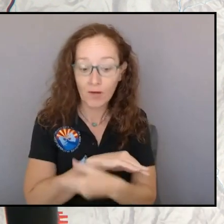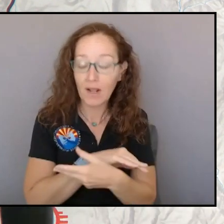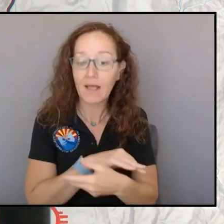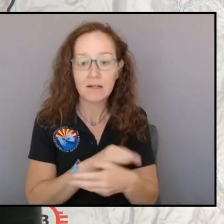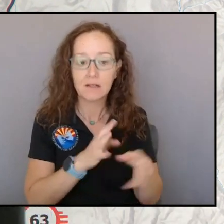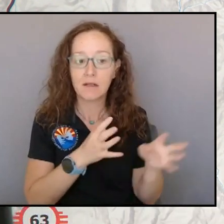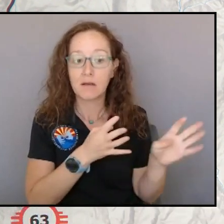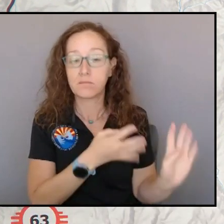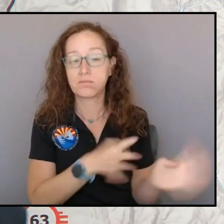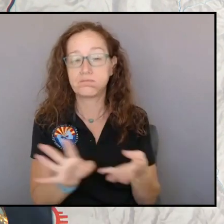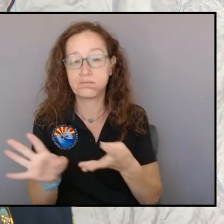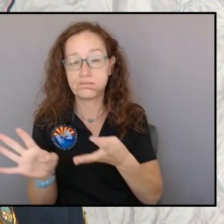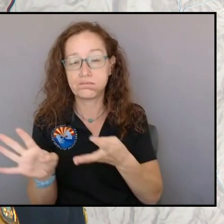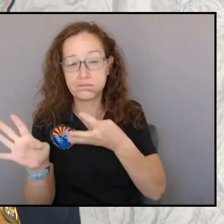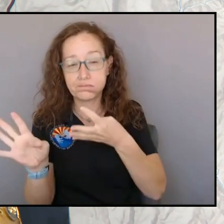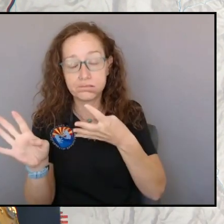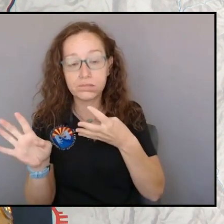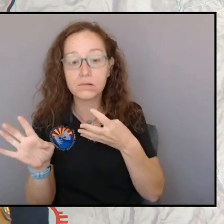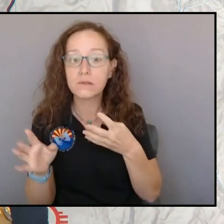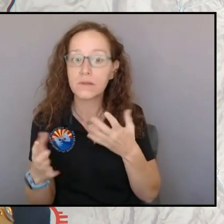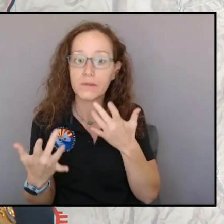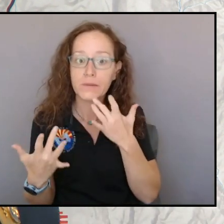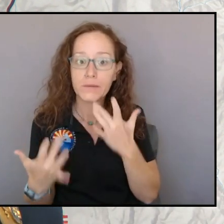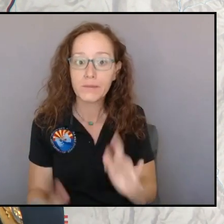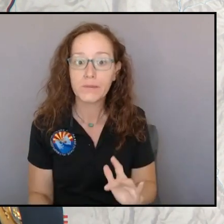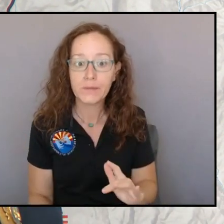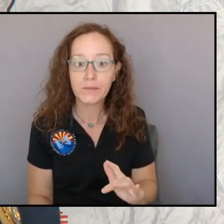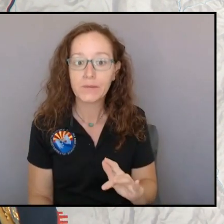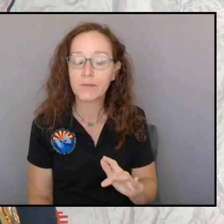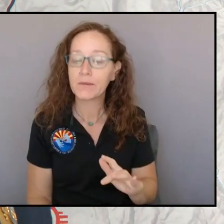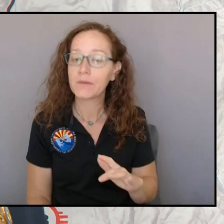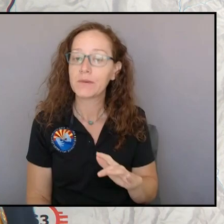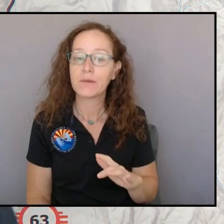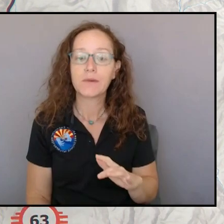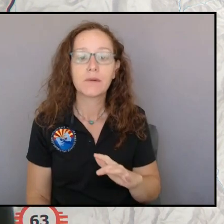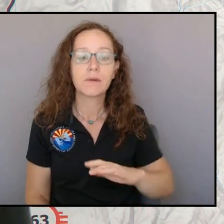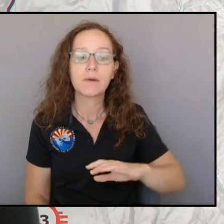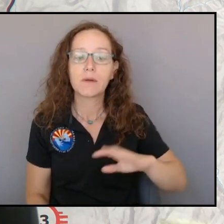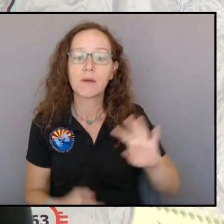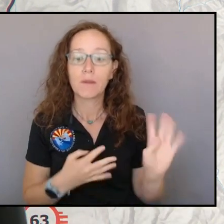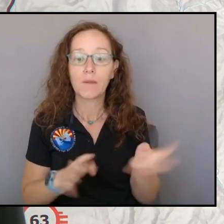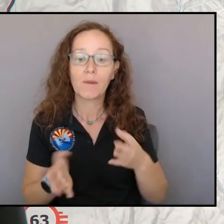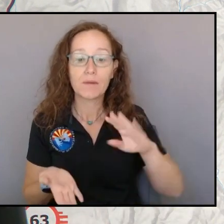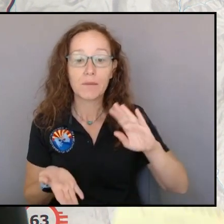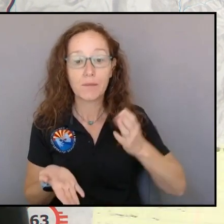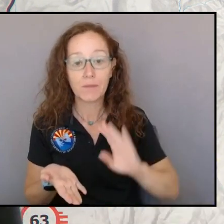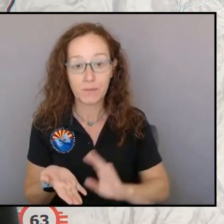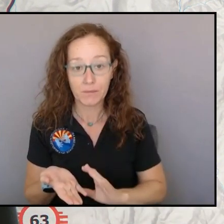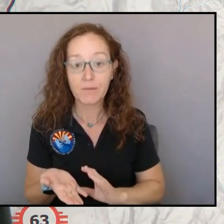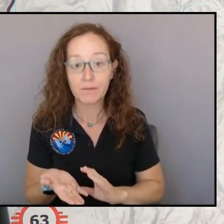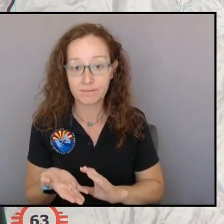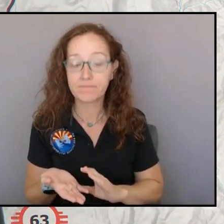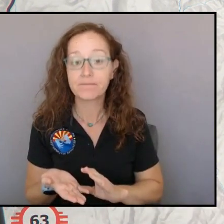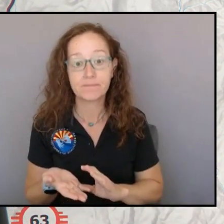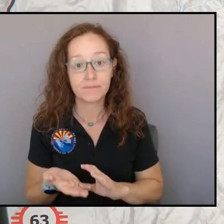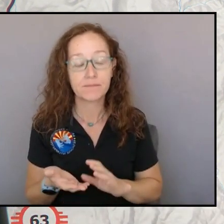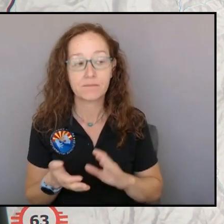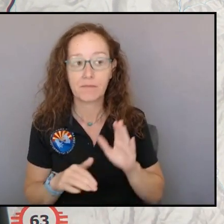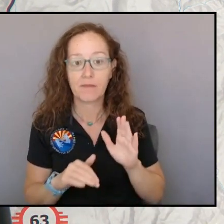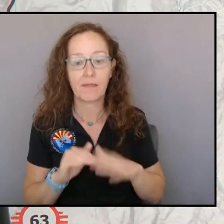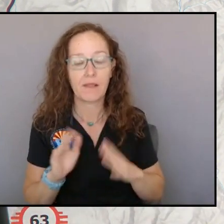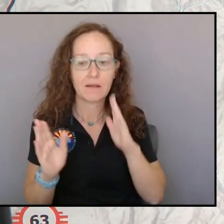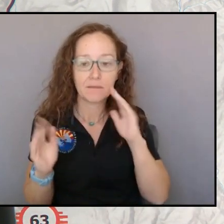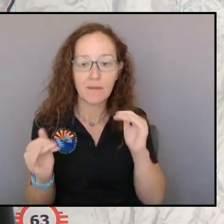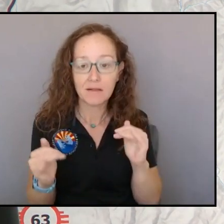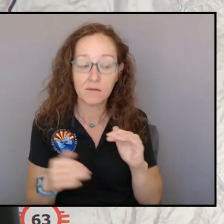east. Thankfully, the winds didn't moderate as much as the night before. So crews yesterday and all night last